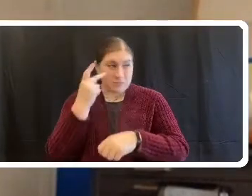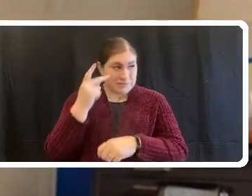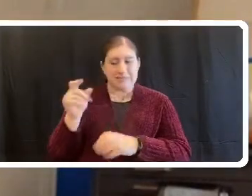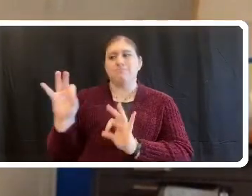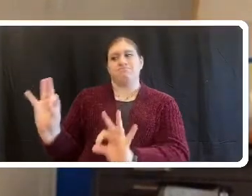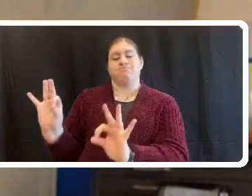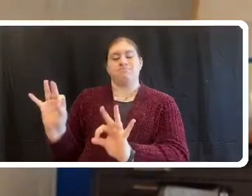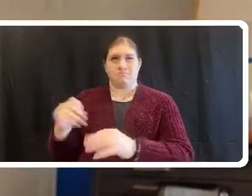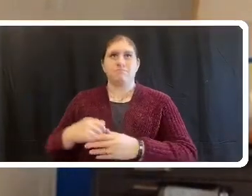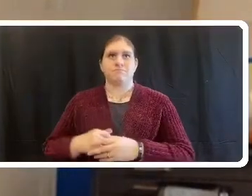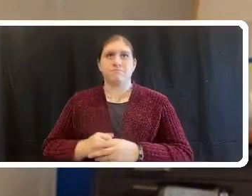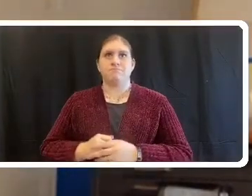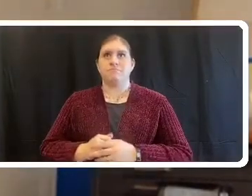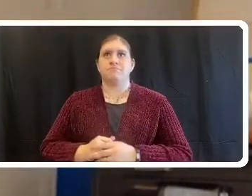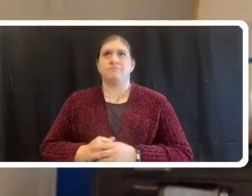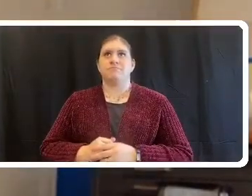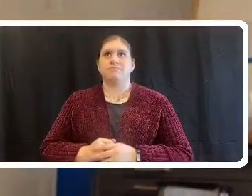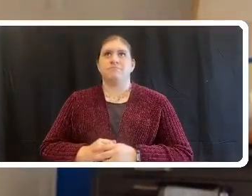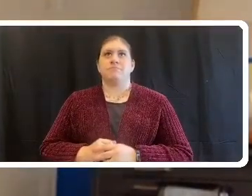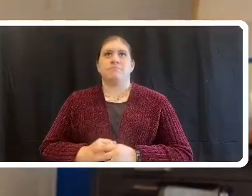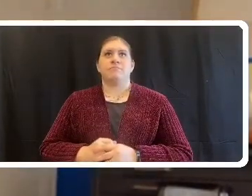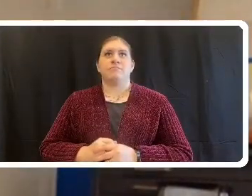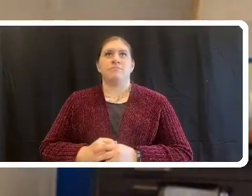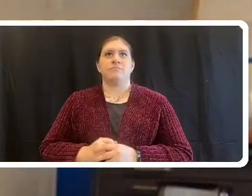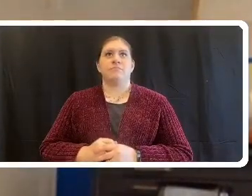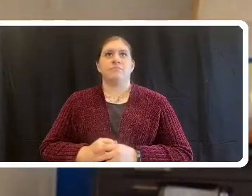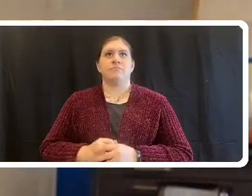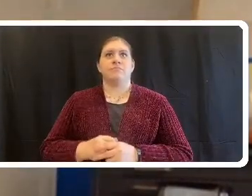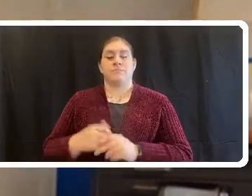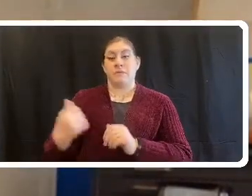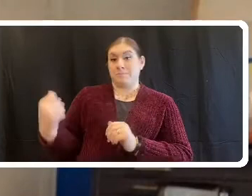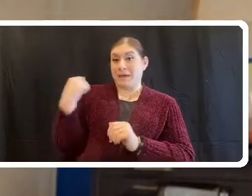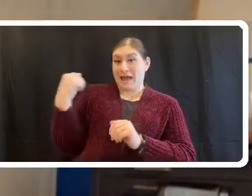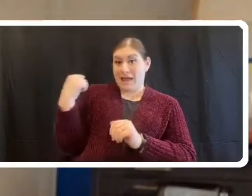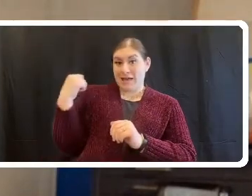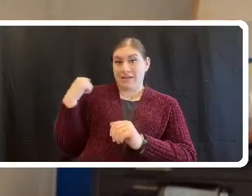Okay, Okay, so the I'll step take this ladder. way down. Okay. I'm going to come back here,